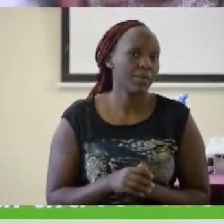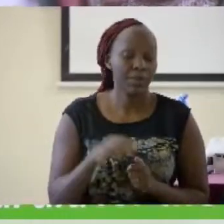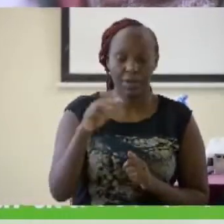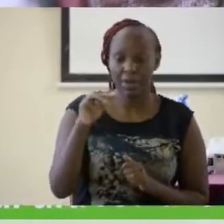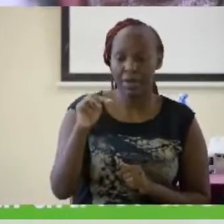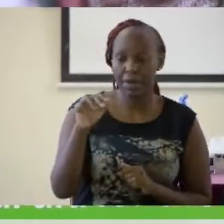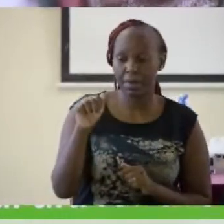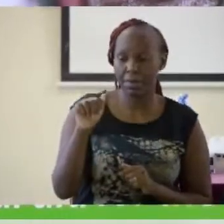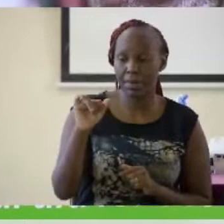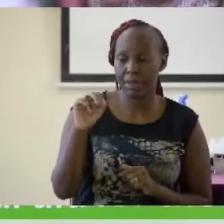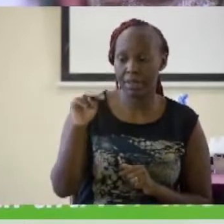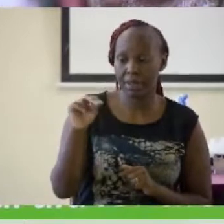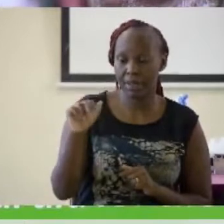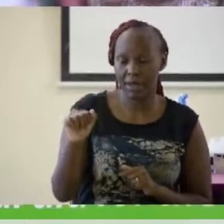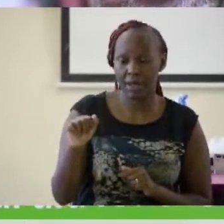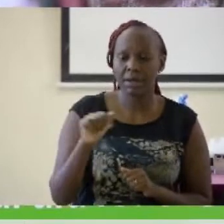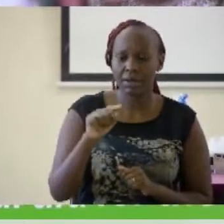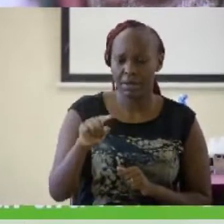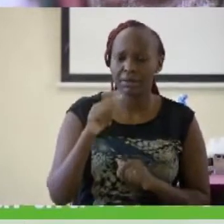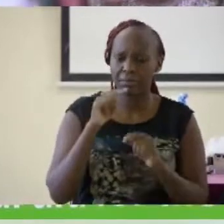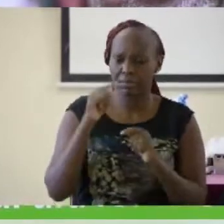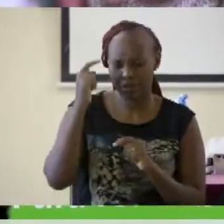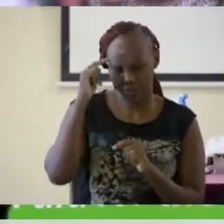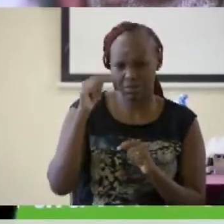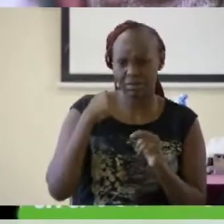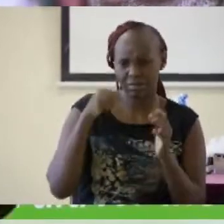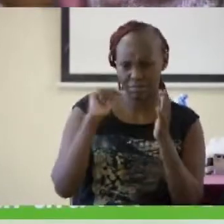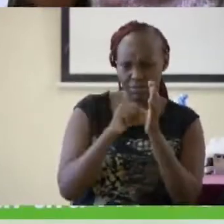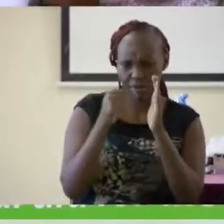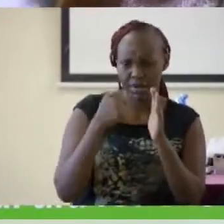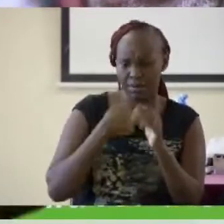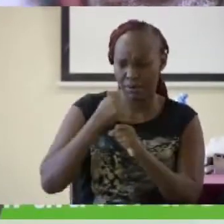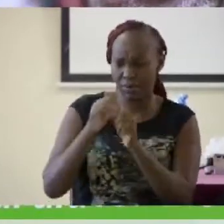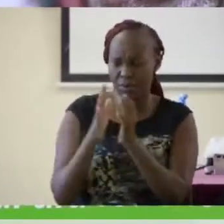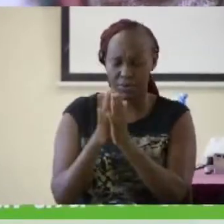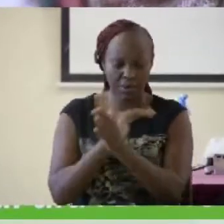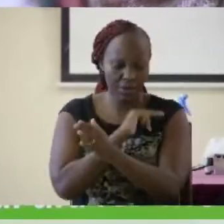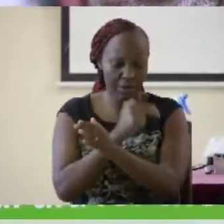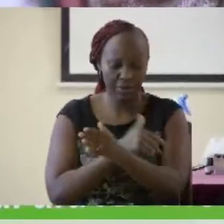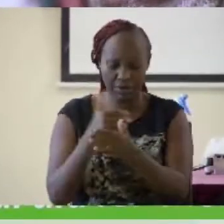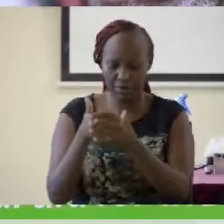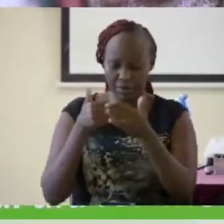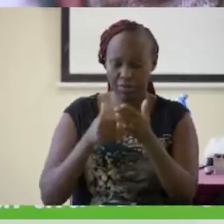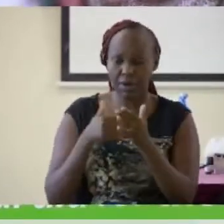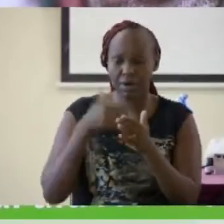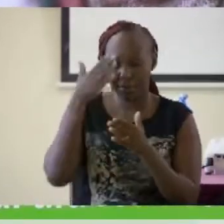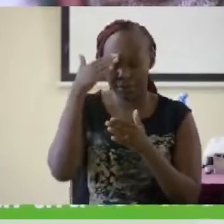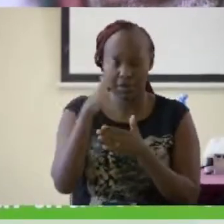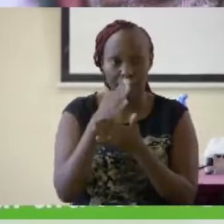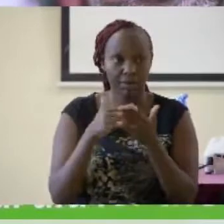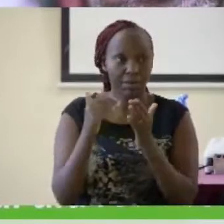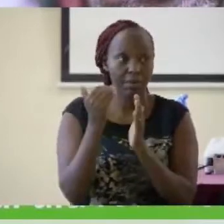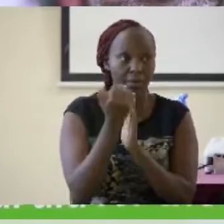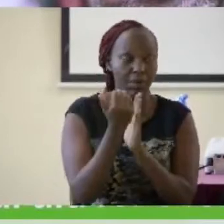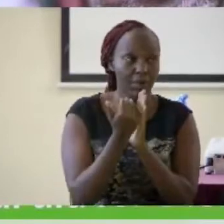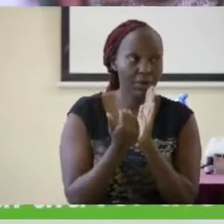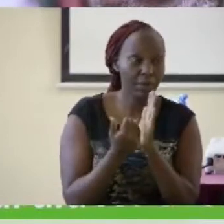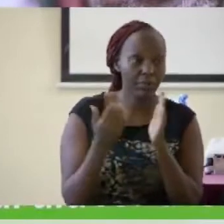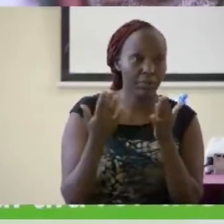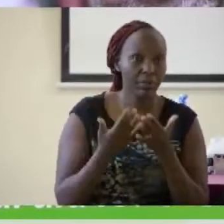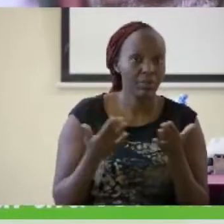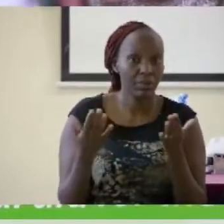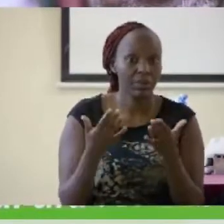spoke with him, and he told me, I think you have a point. I've worked in Nigeria before with and I'm aware of some programs